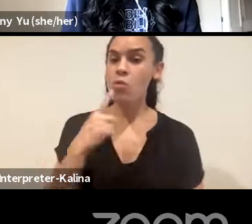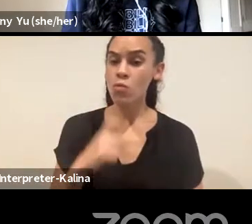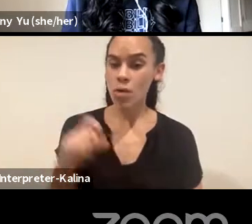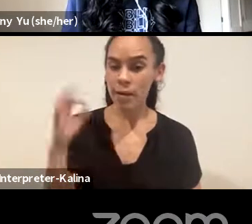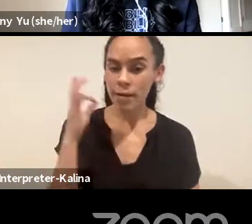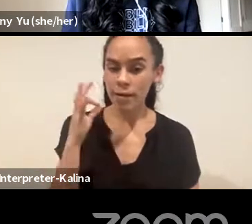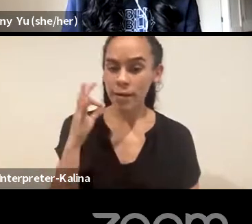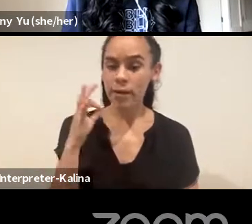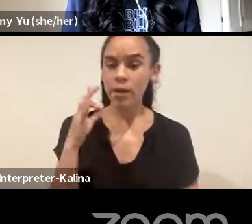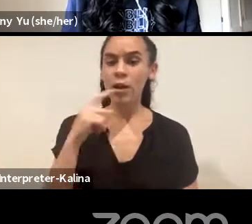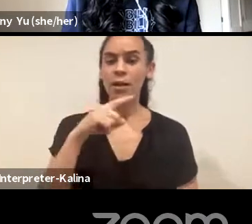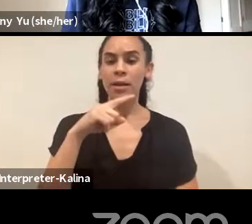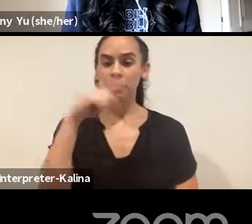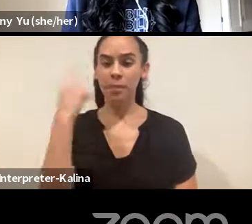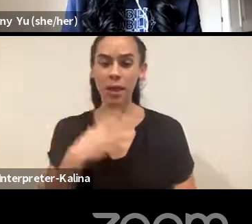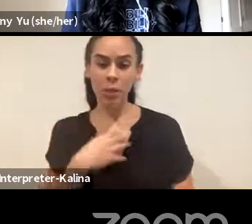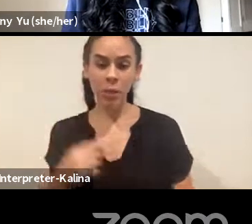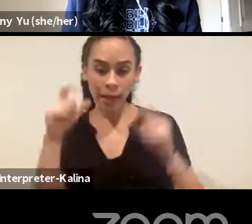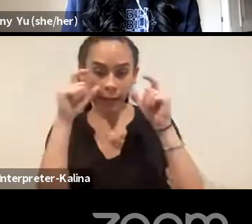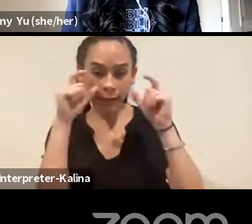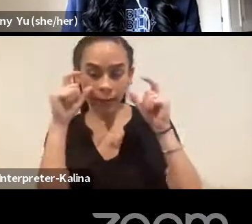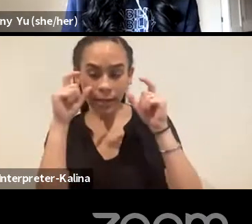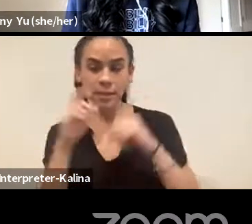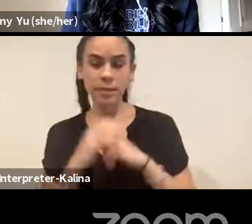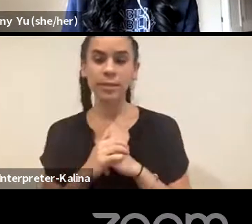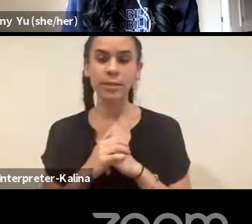hair, black and white glasses, and I have a